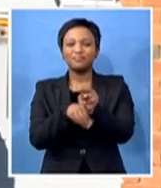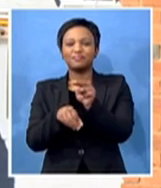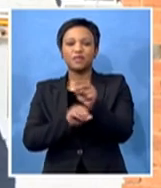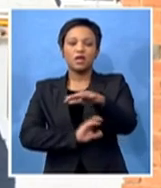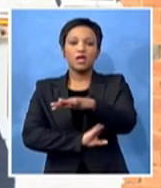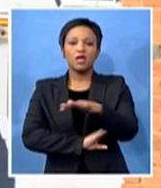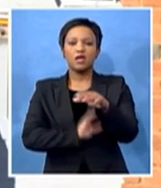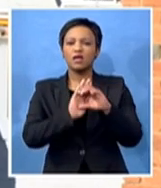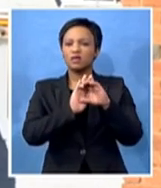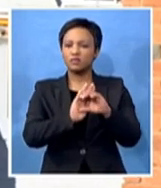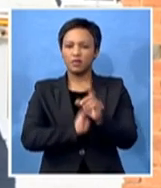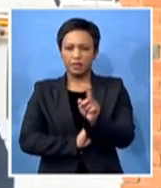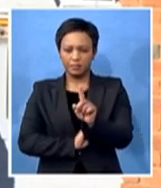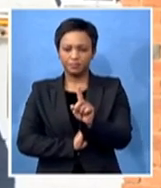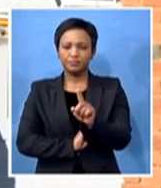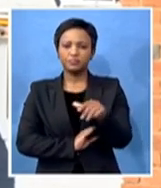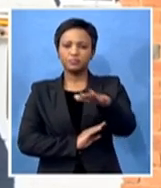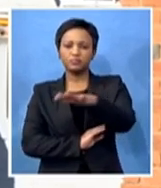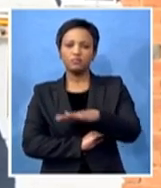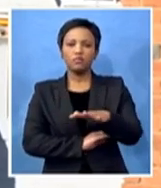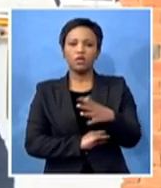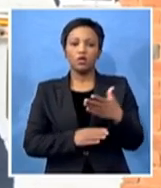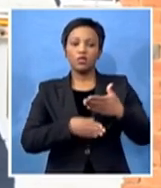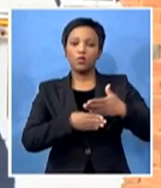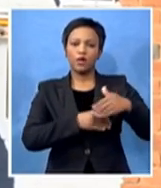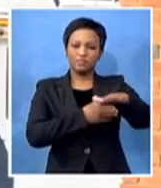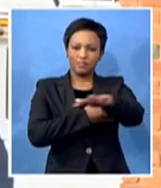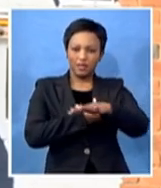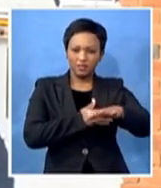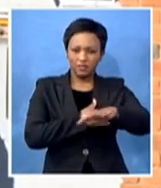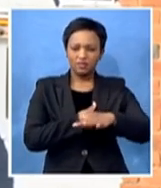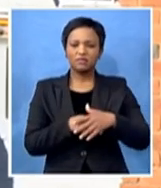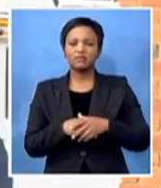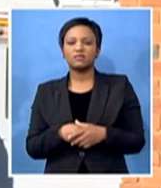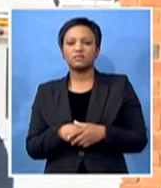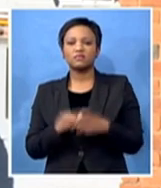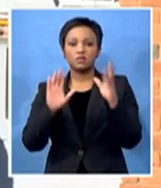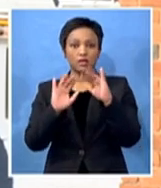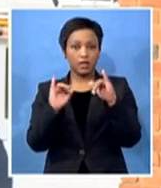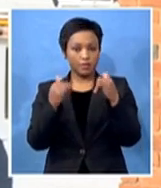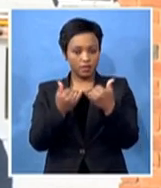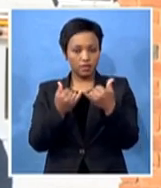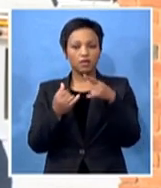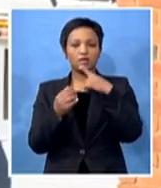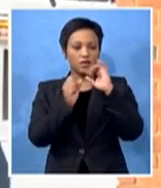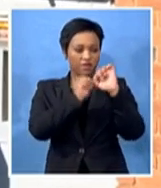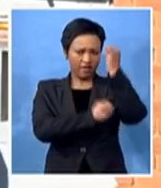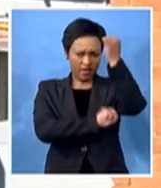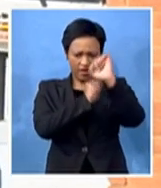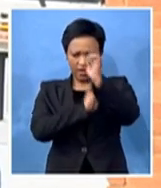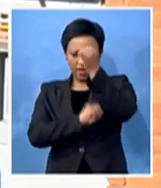work areas, your companies and factories. We will monitor whether they are following